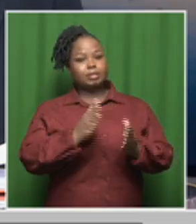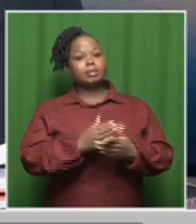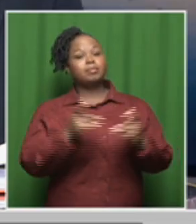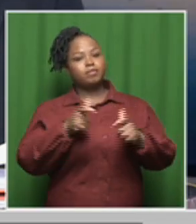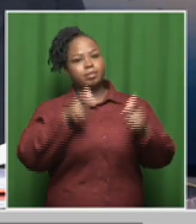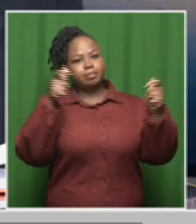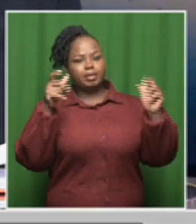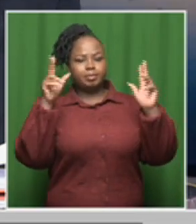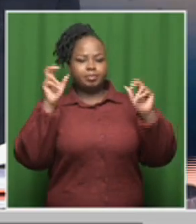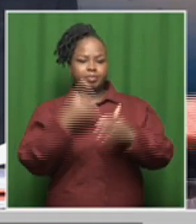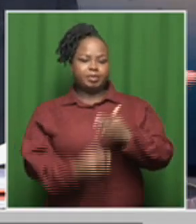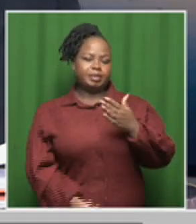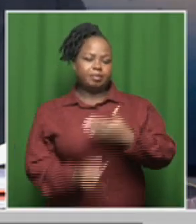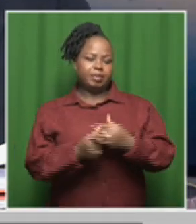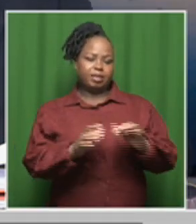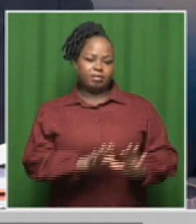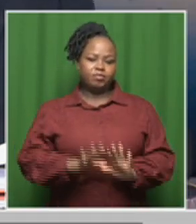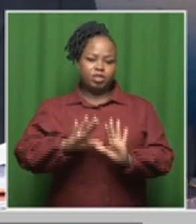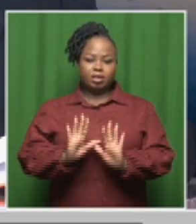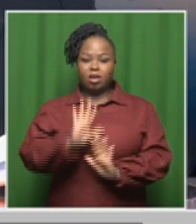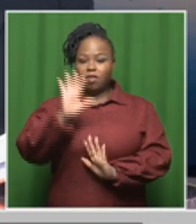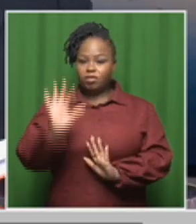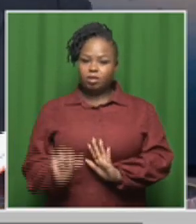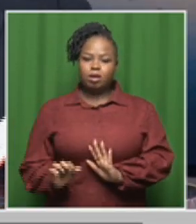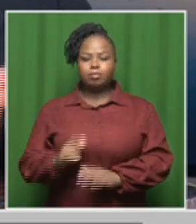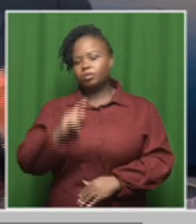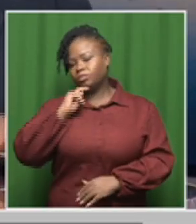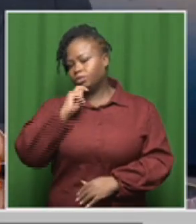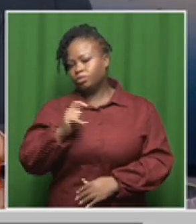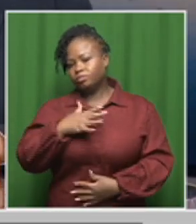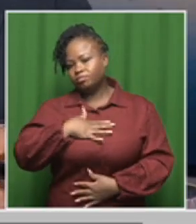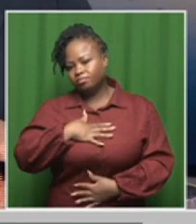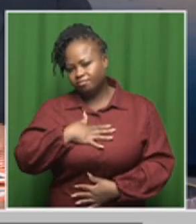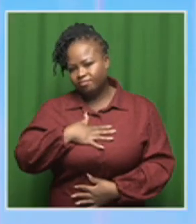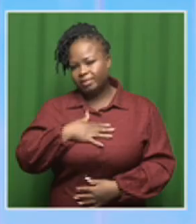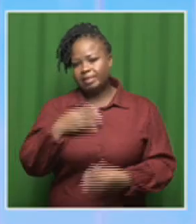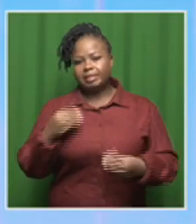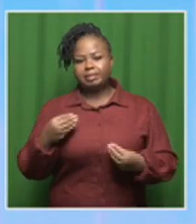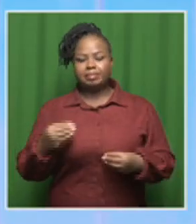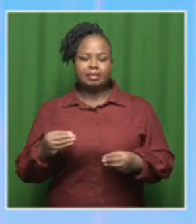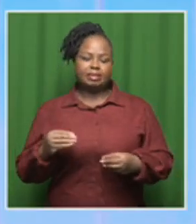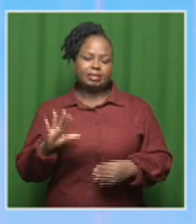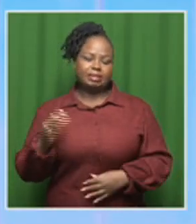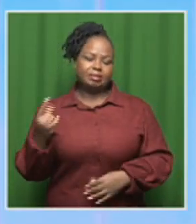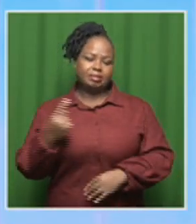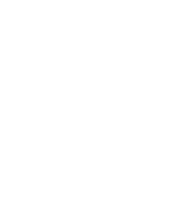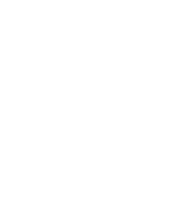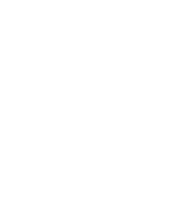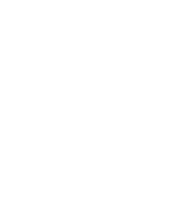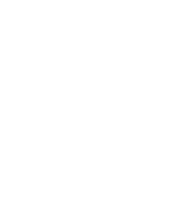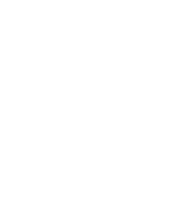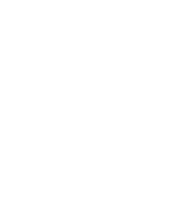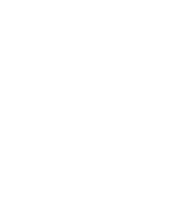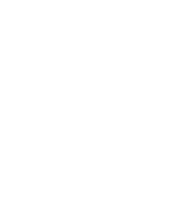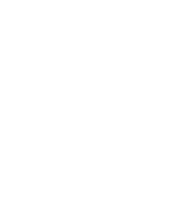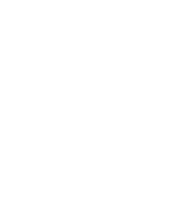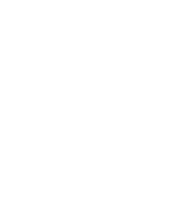major issues that are taking place on the continent, abroad, and it really is a very, very busy calendar internationally.